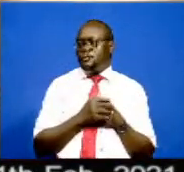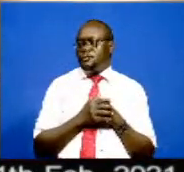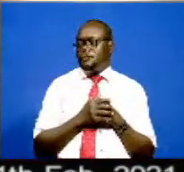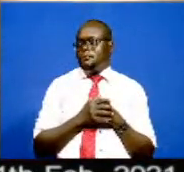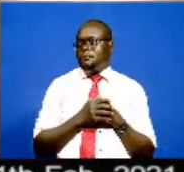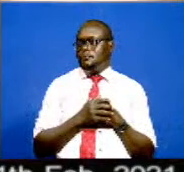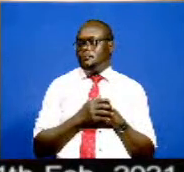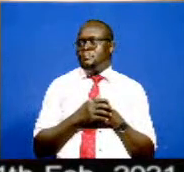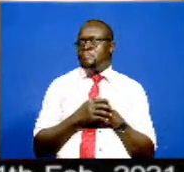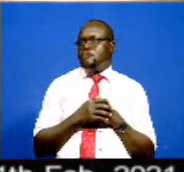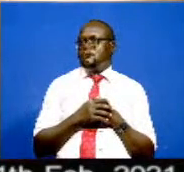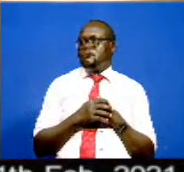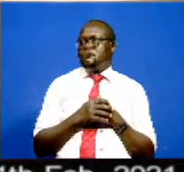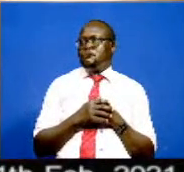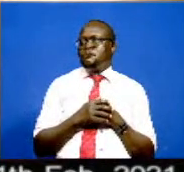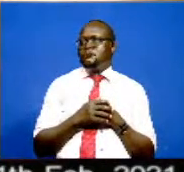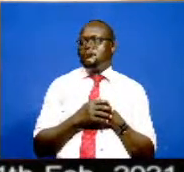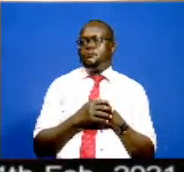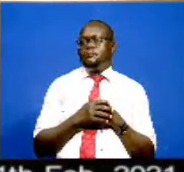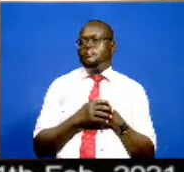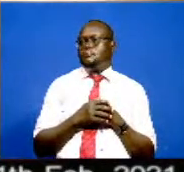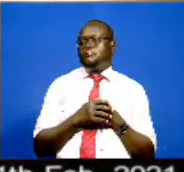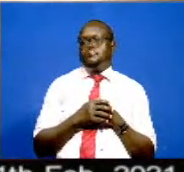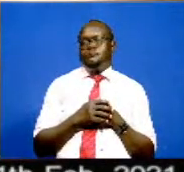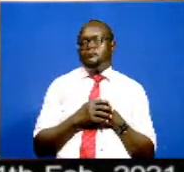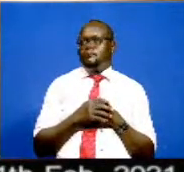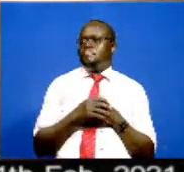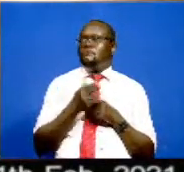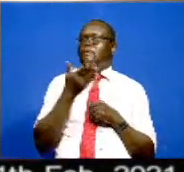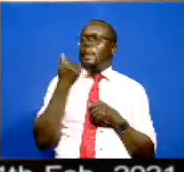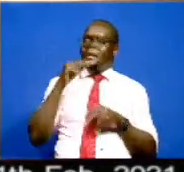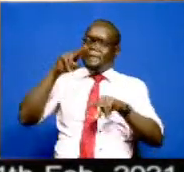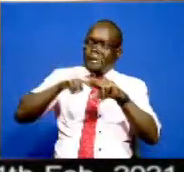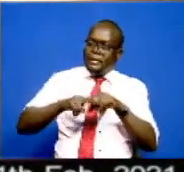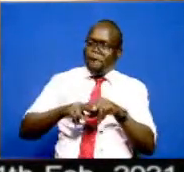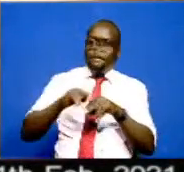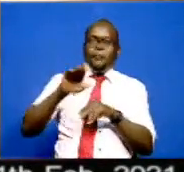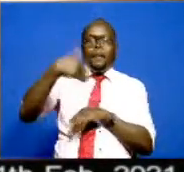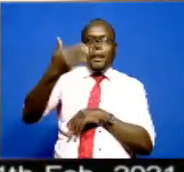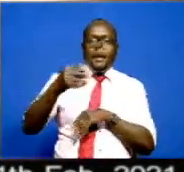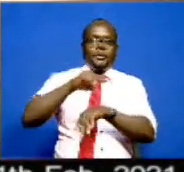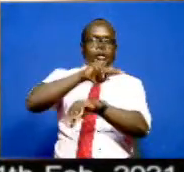if I'm out of here, I would make more money than sitting here for an extra 2 hours.